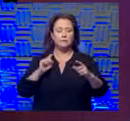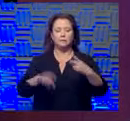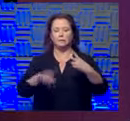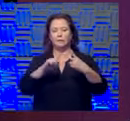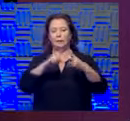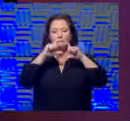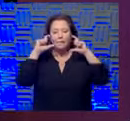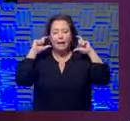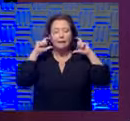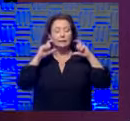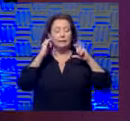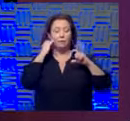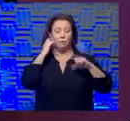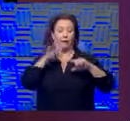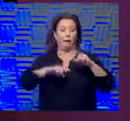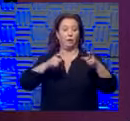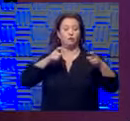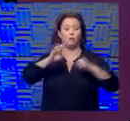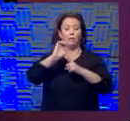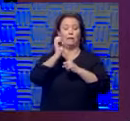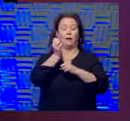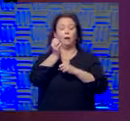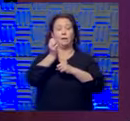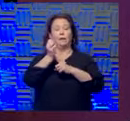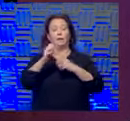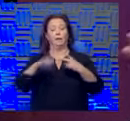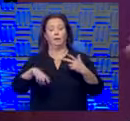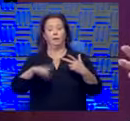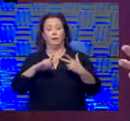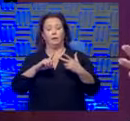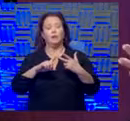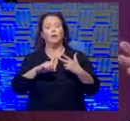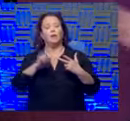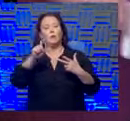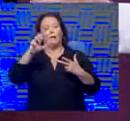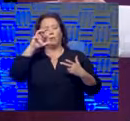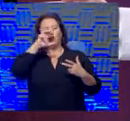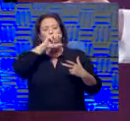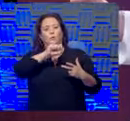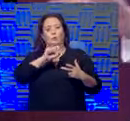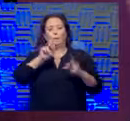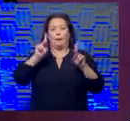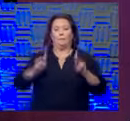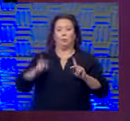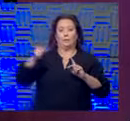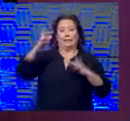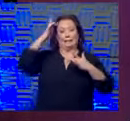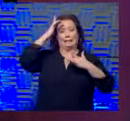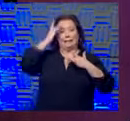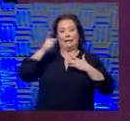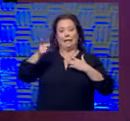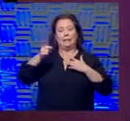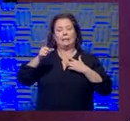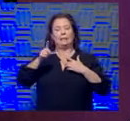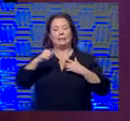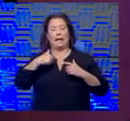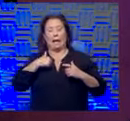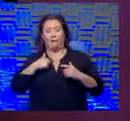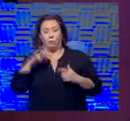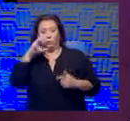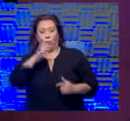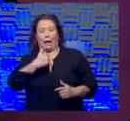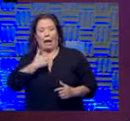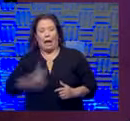about mask wearing when you can't control the environment you're in. You have to assume that person is infected. They have to assume that I'm